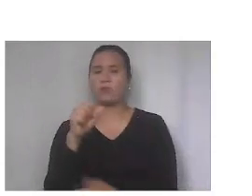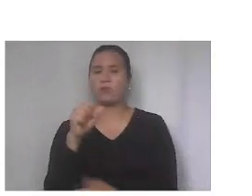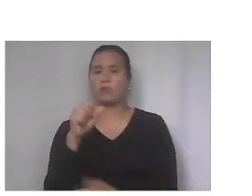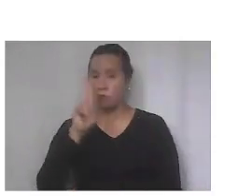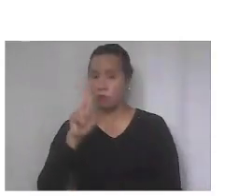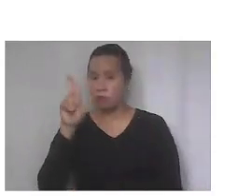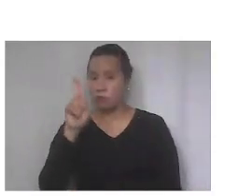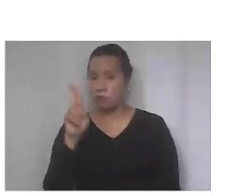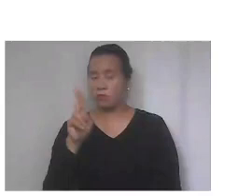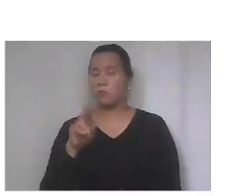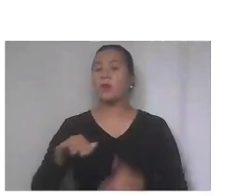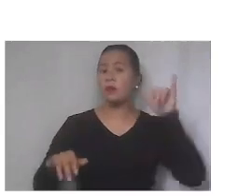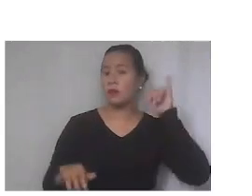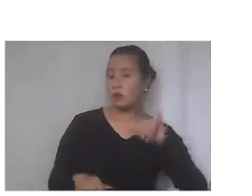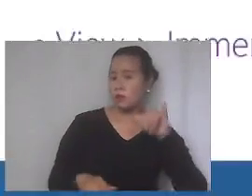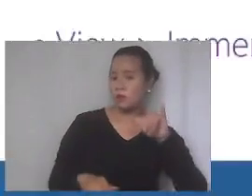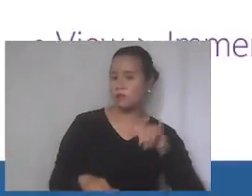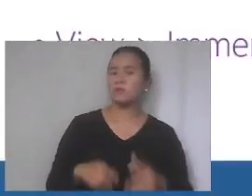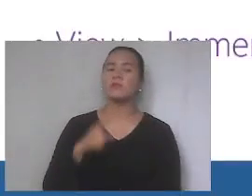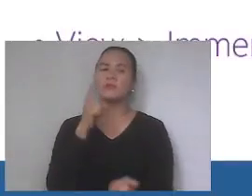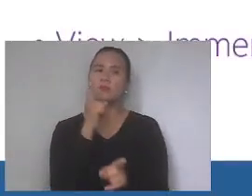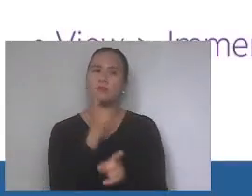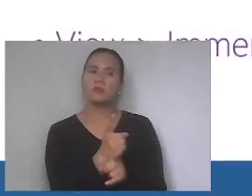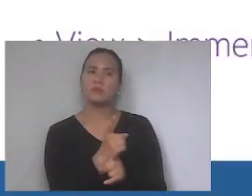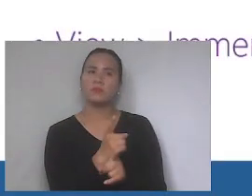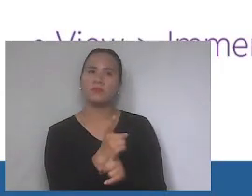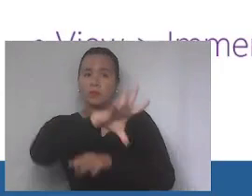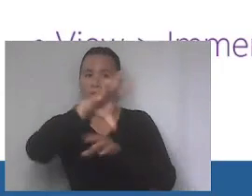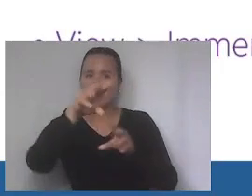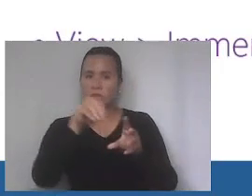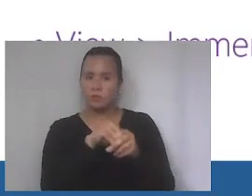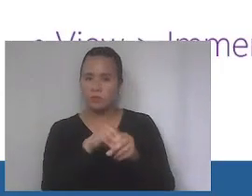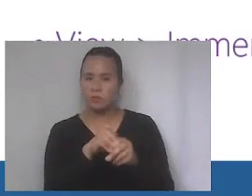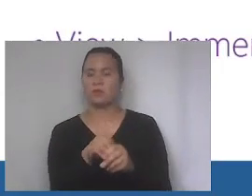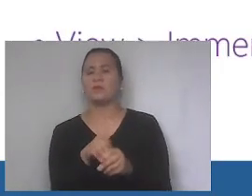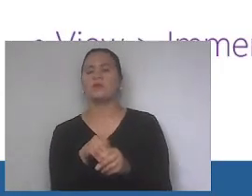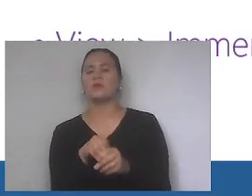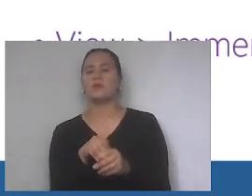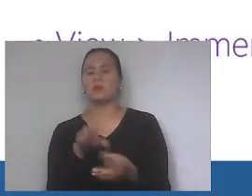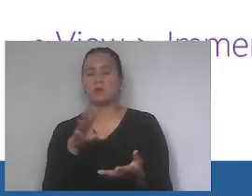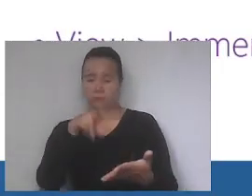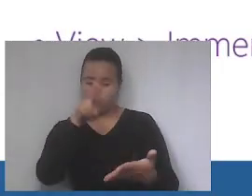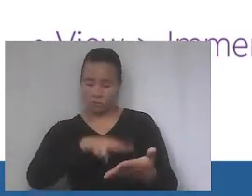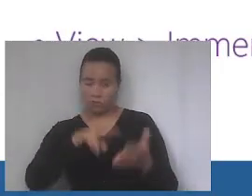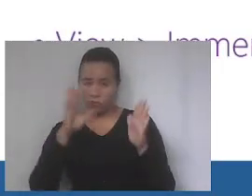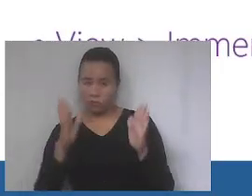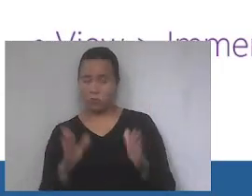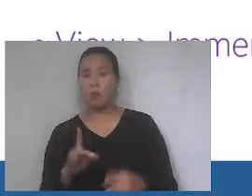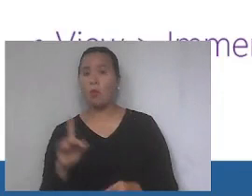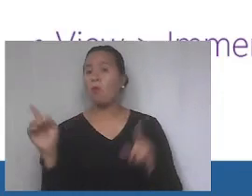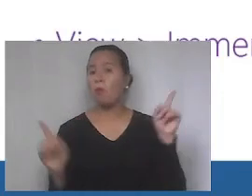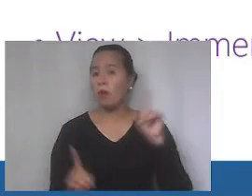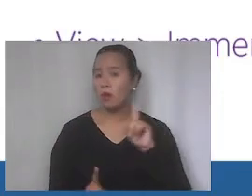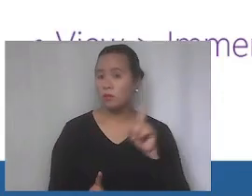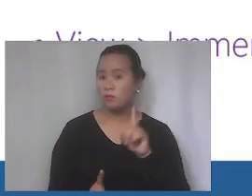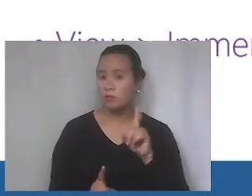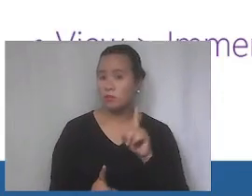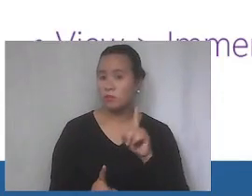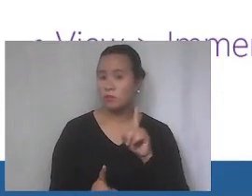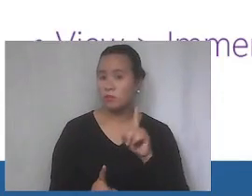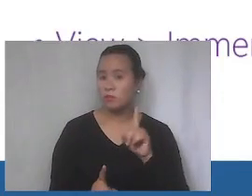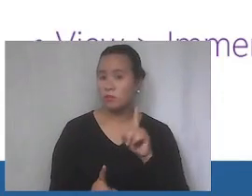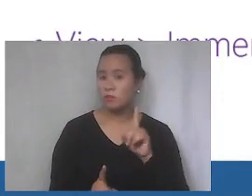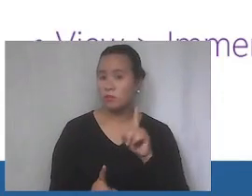What Microsoft Learning tools we're going to use? Yes, your guess is right. The Immersive